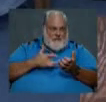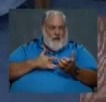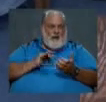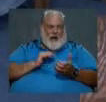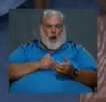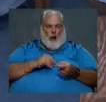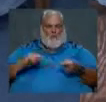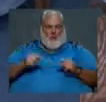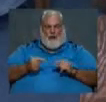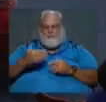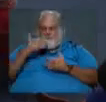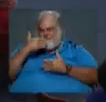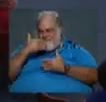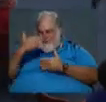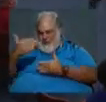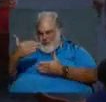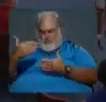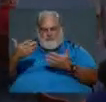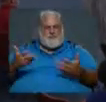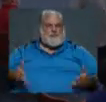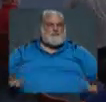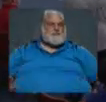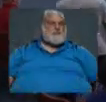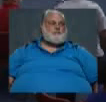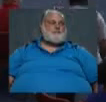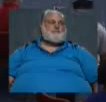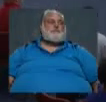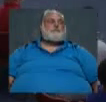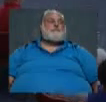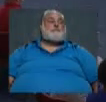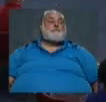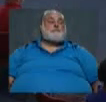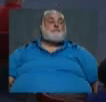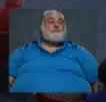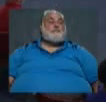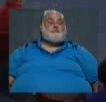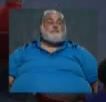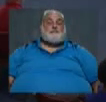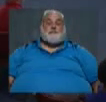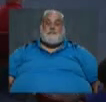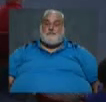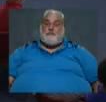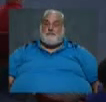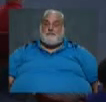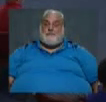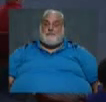that. Thank you. Thank you. All right.